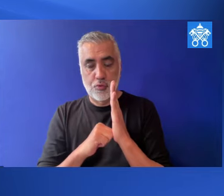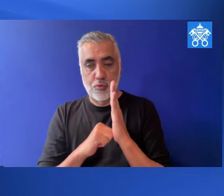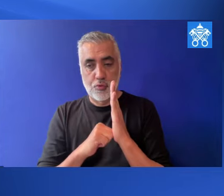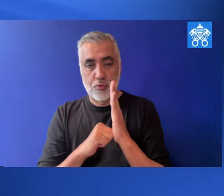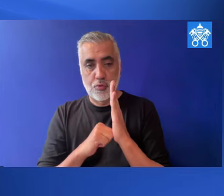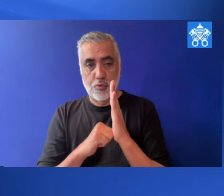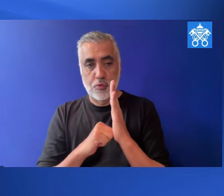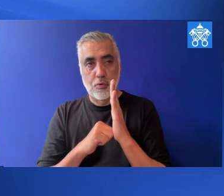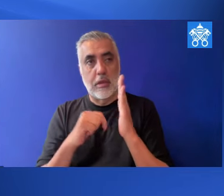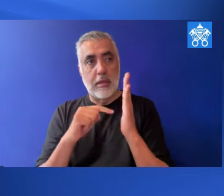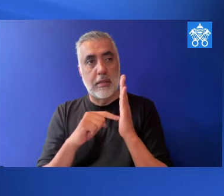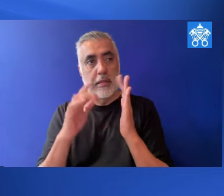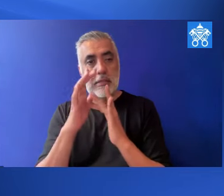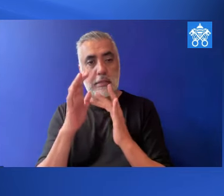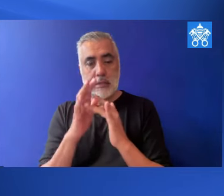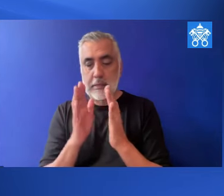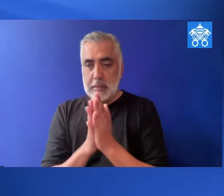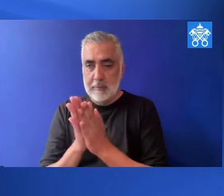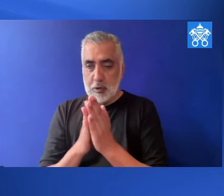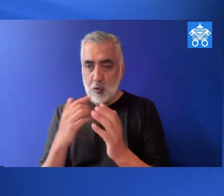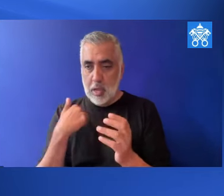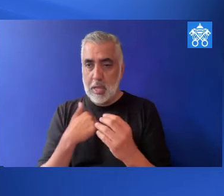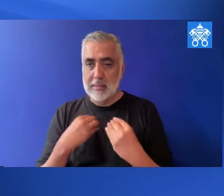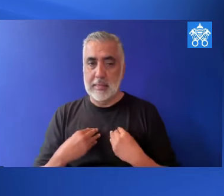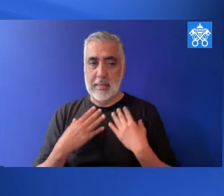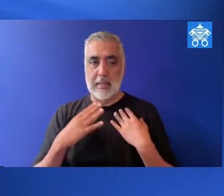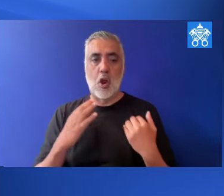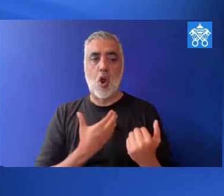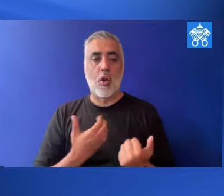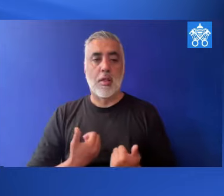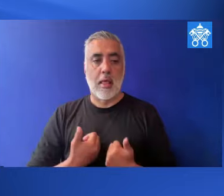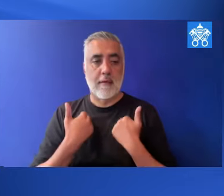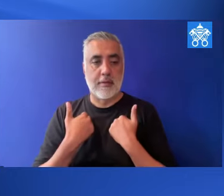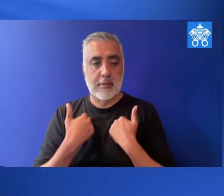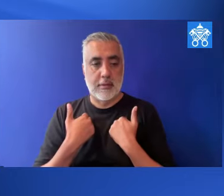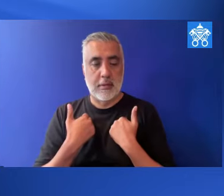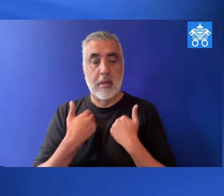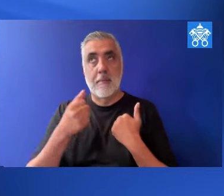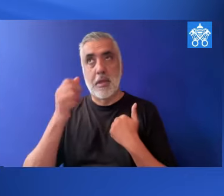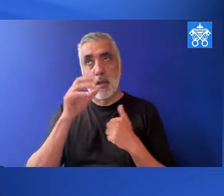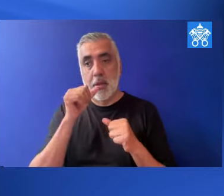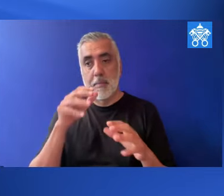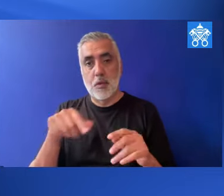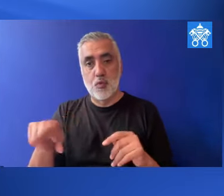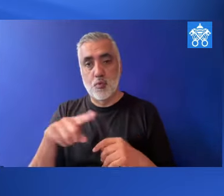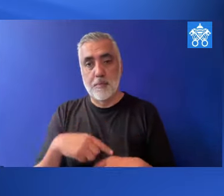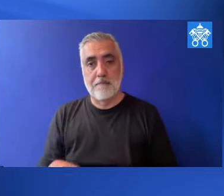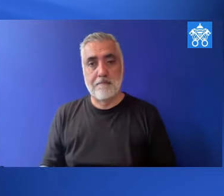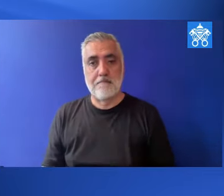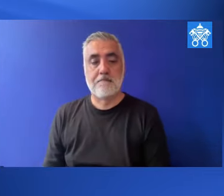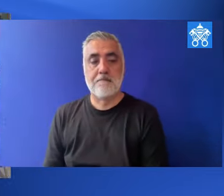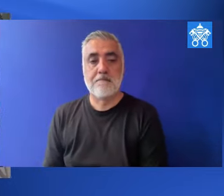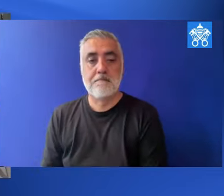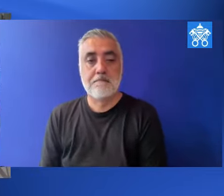In it, Jesus invigorates us and enlightens our lives. May God bless you.